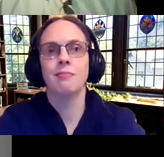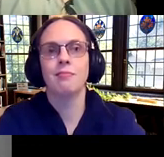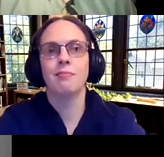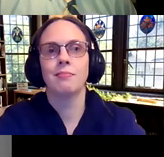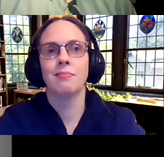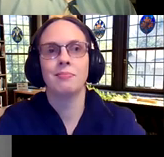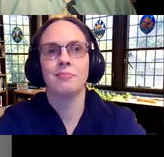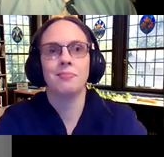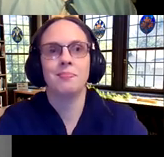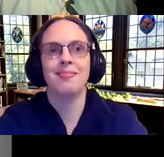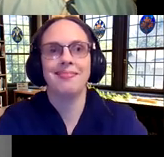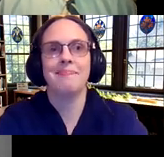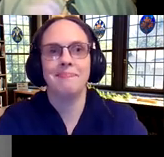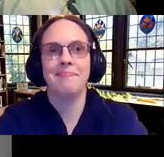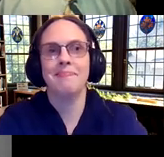did figuratively.